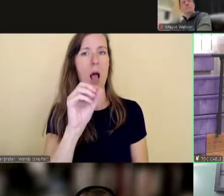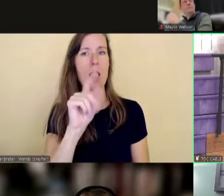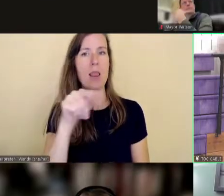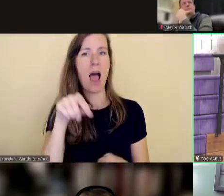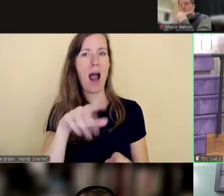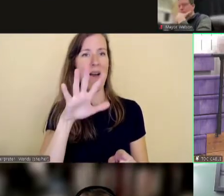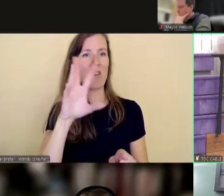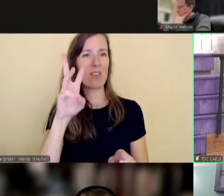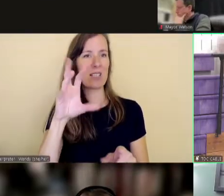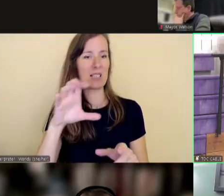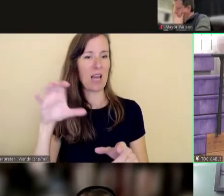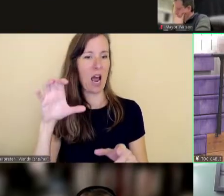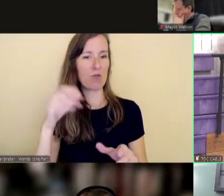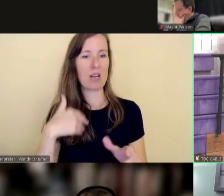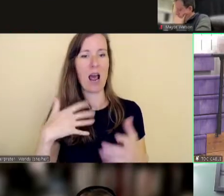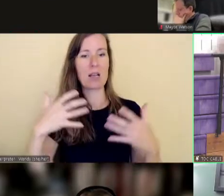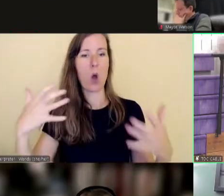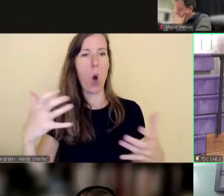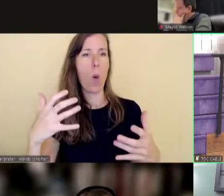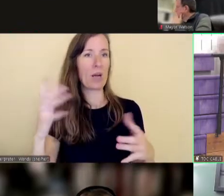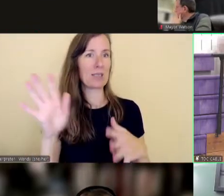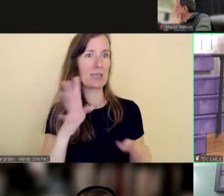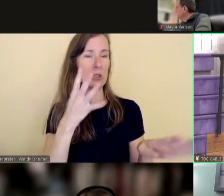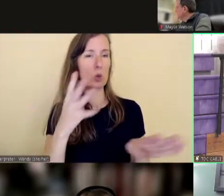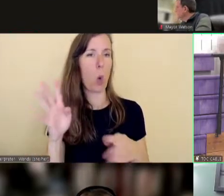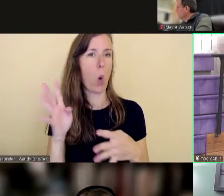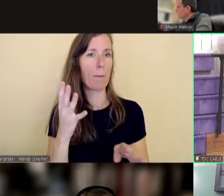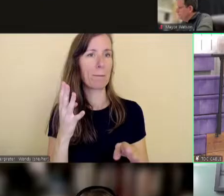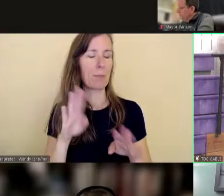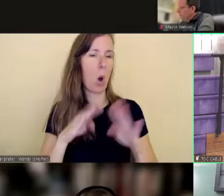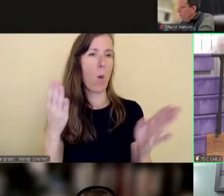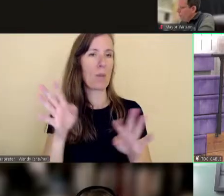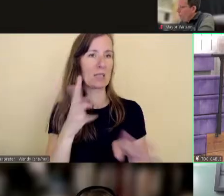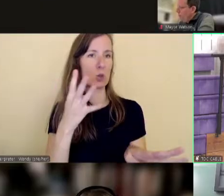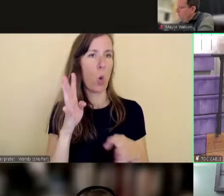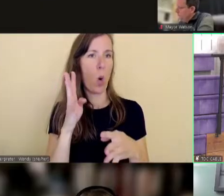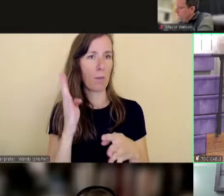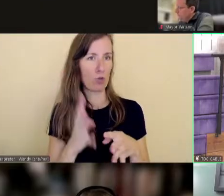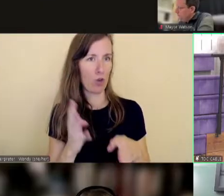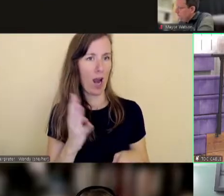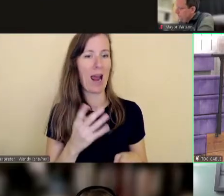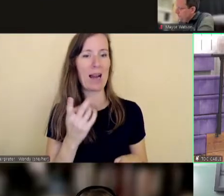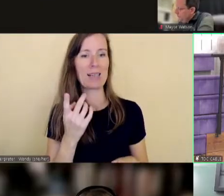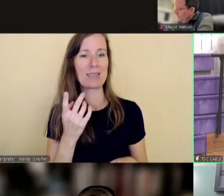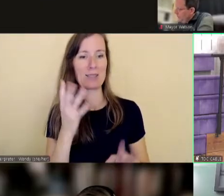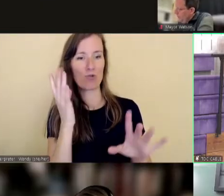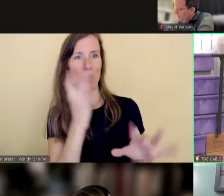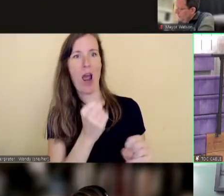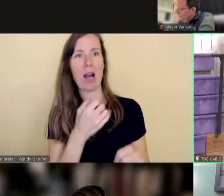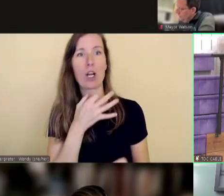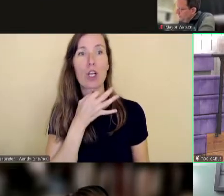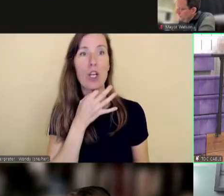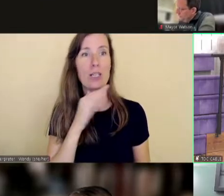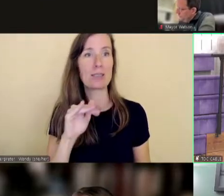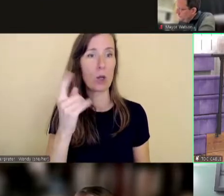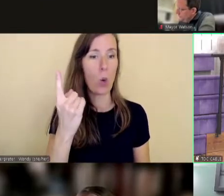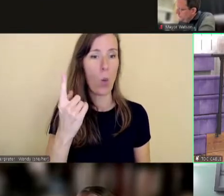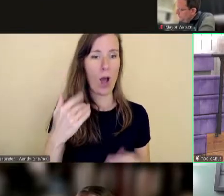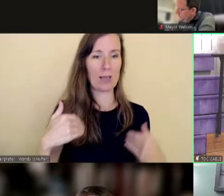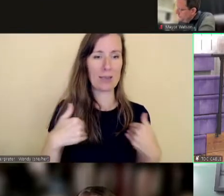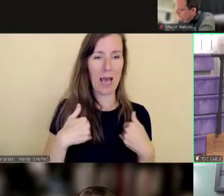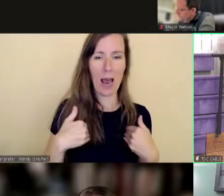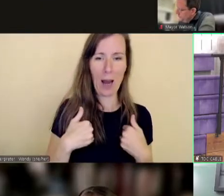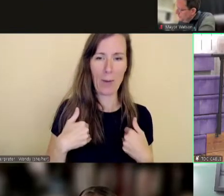to invite curious little ones and a haven for wild animals. There is constant, sometimes high-speed three-way traffic